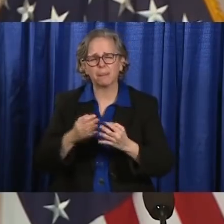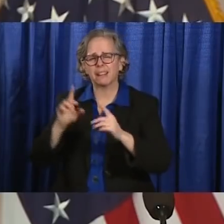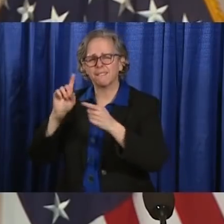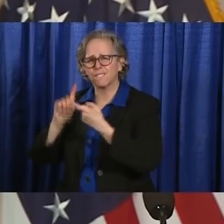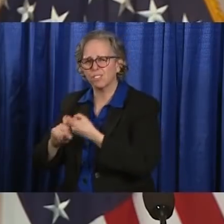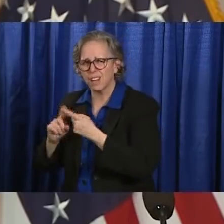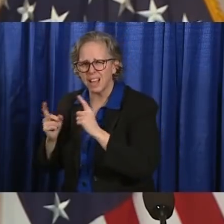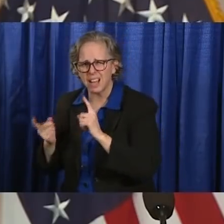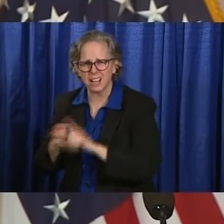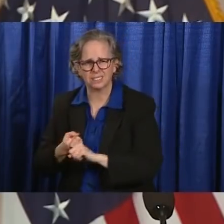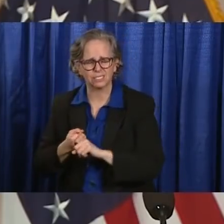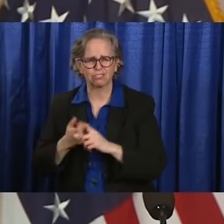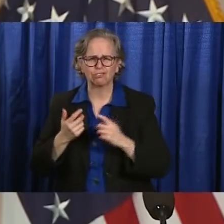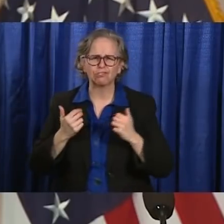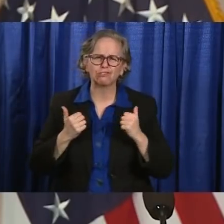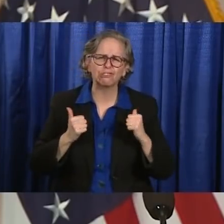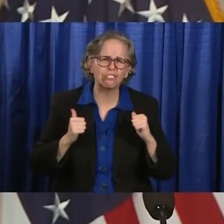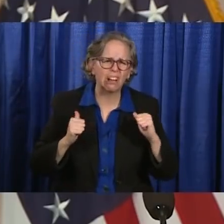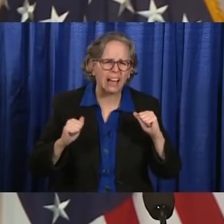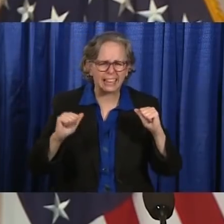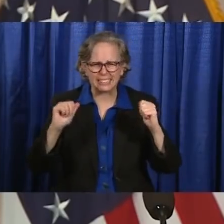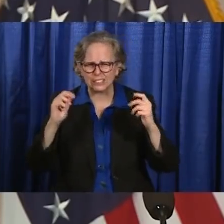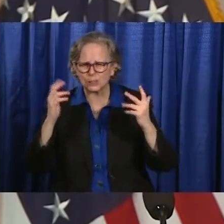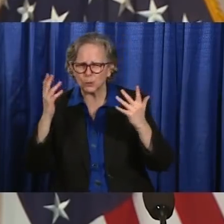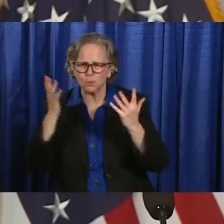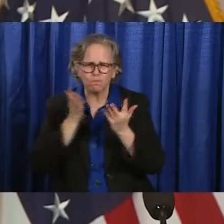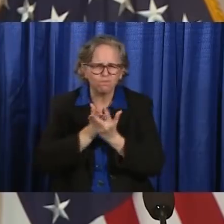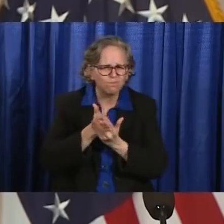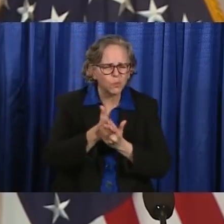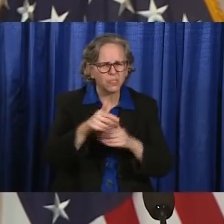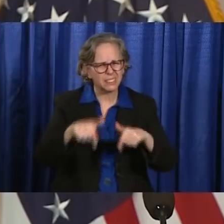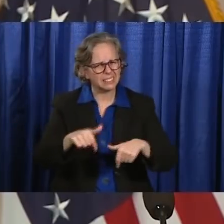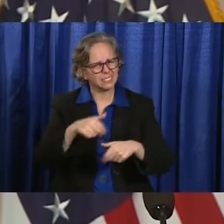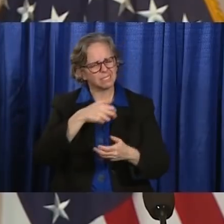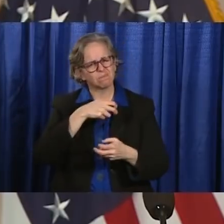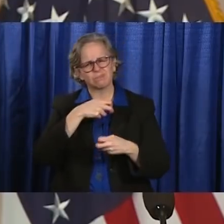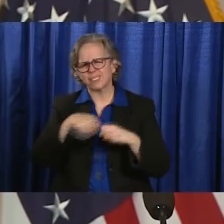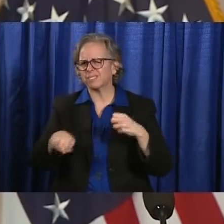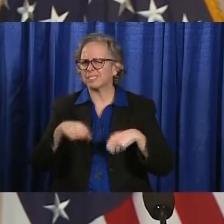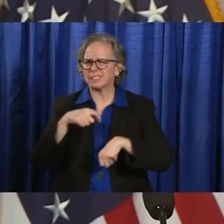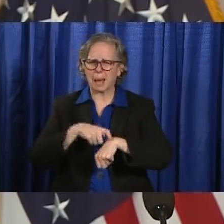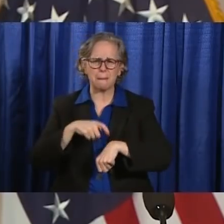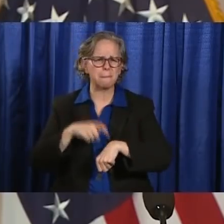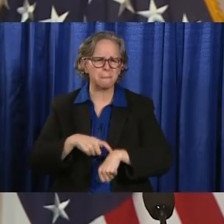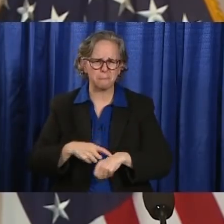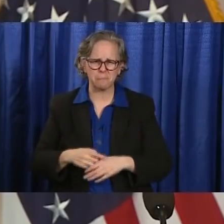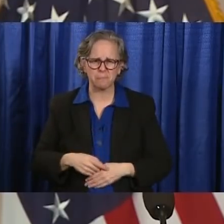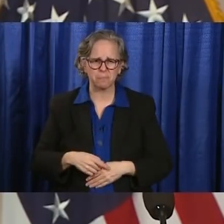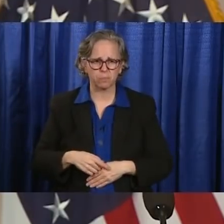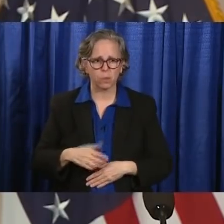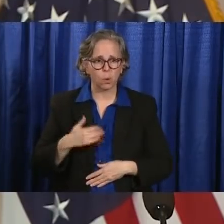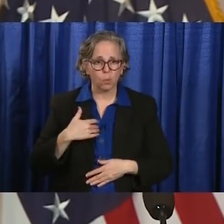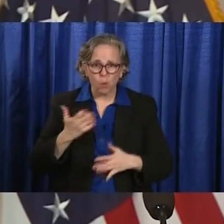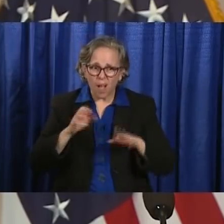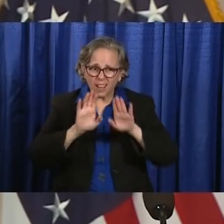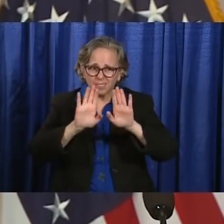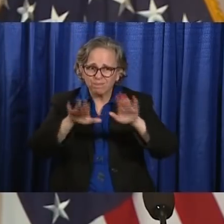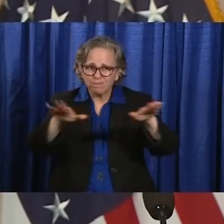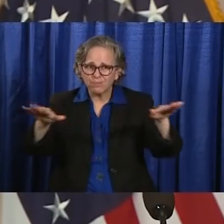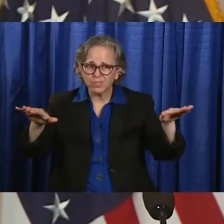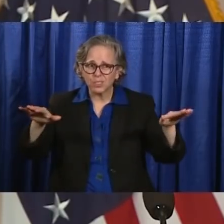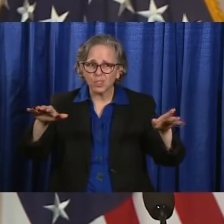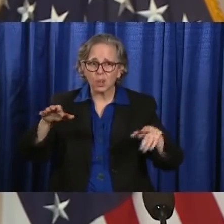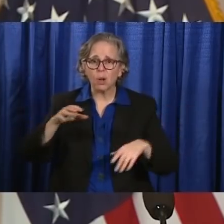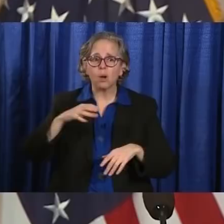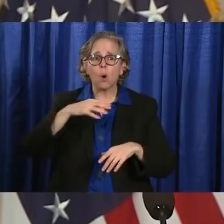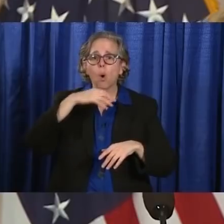very difficult time. But I'm reminded that older Ohioans bring great strength and wisdom and calm, especially during times